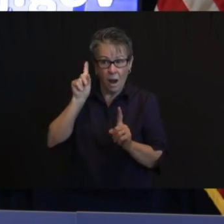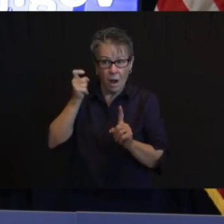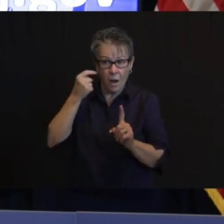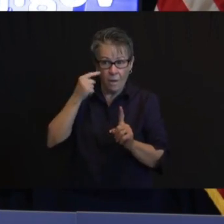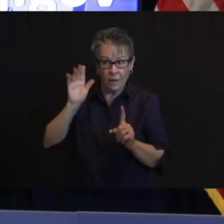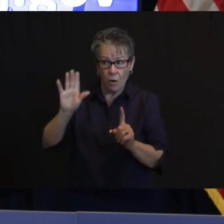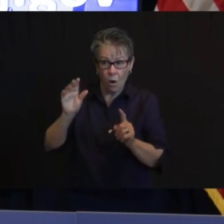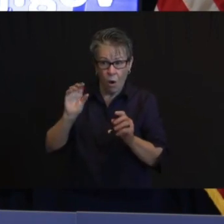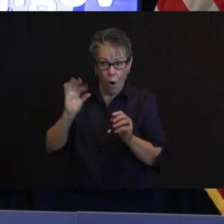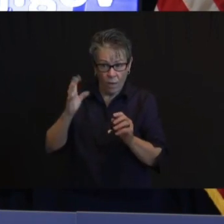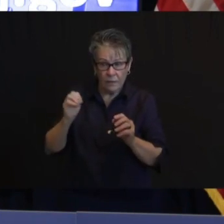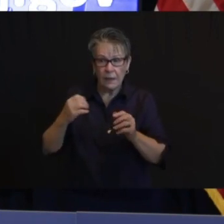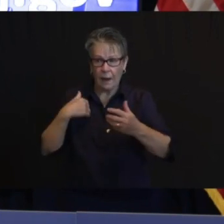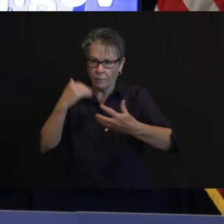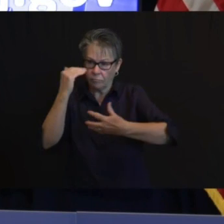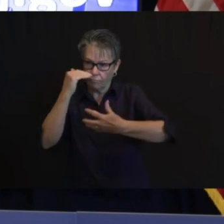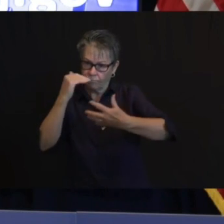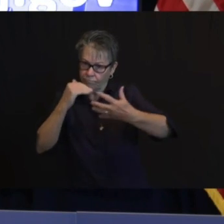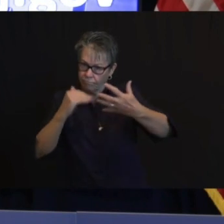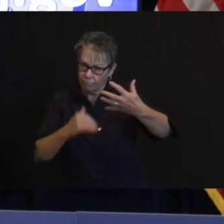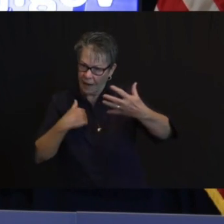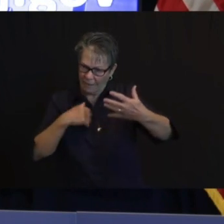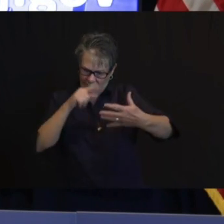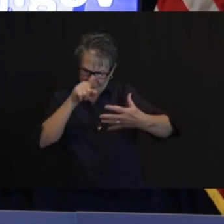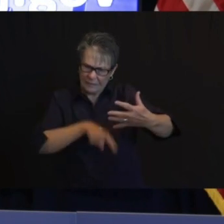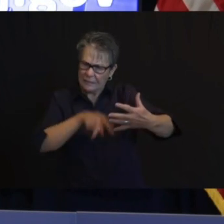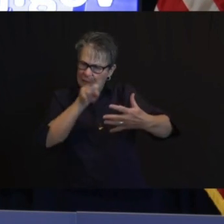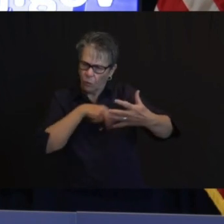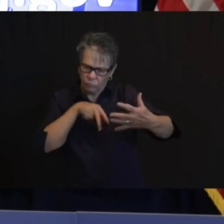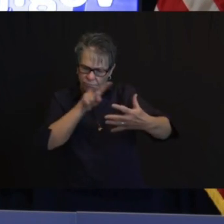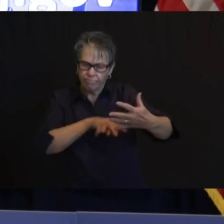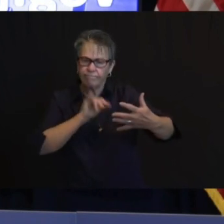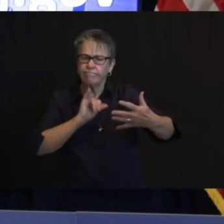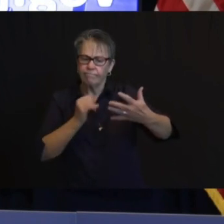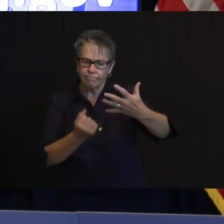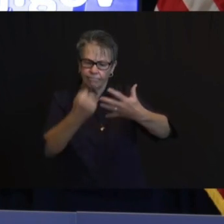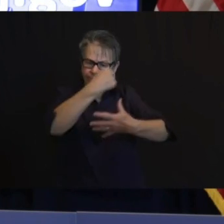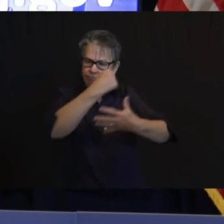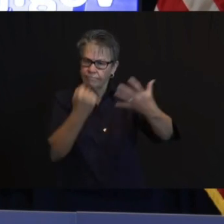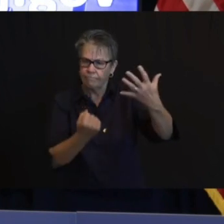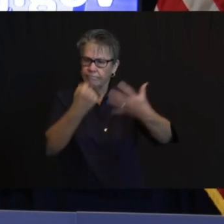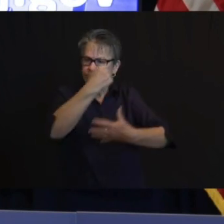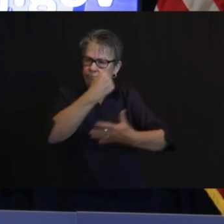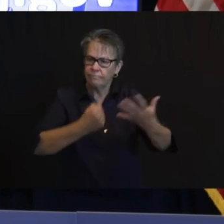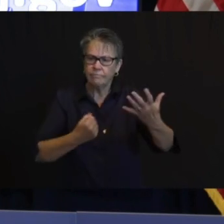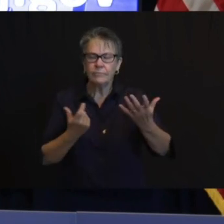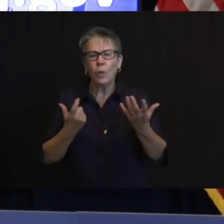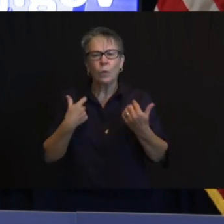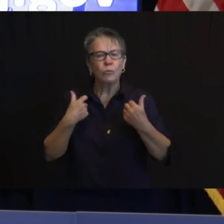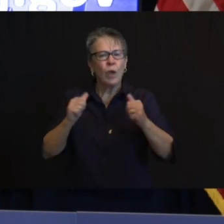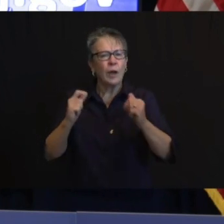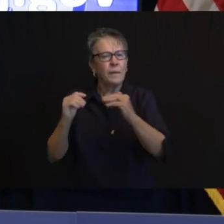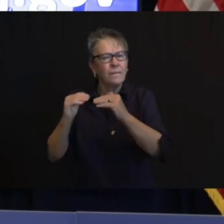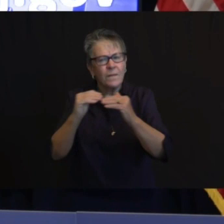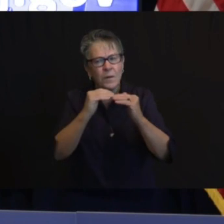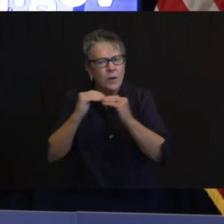the first doses. It's based on equity. It's based on transparency, justice,